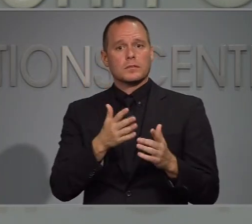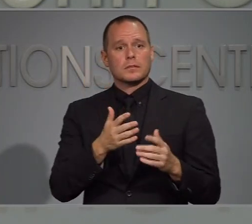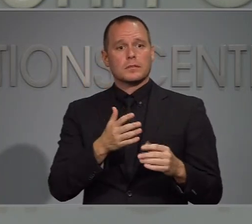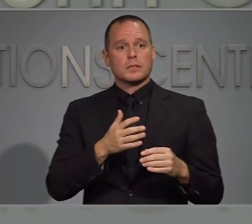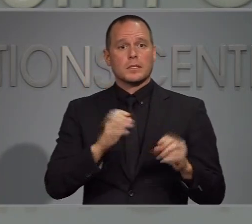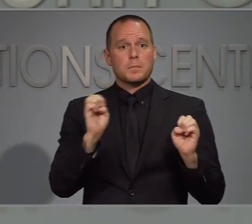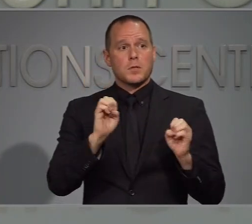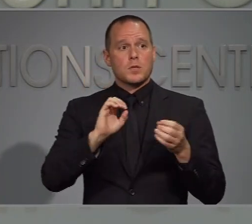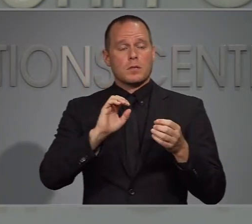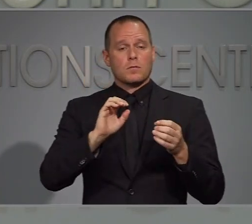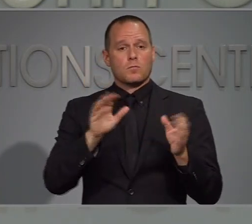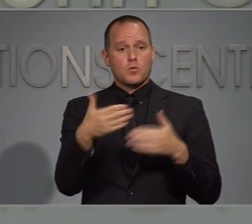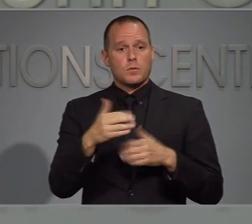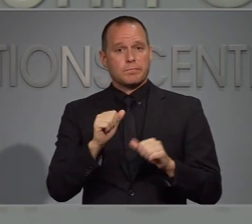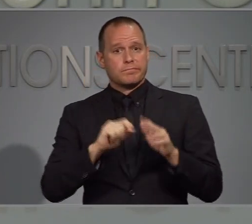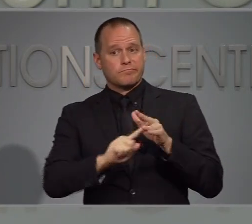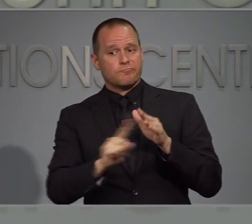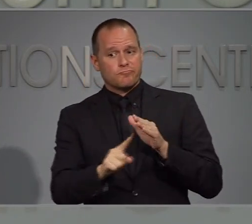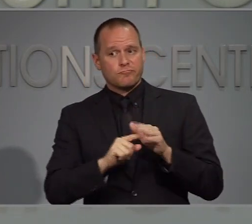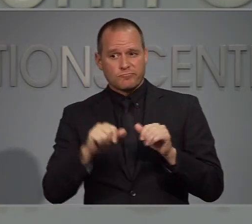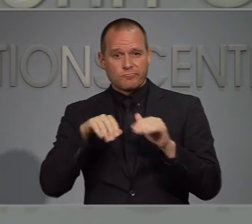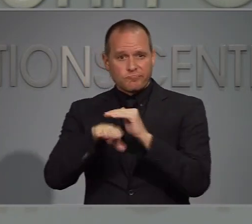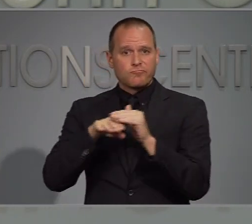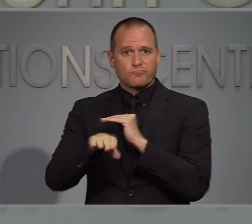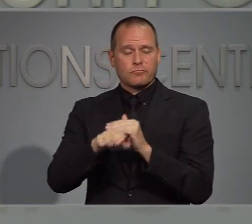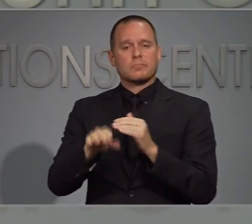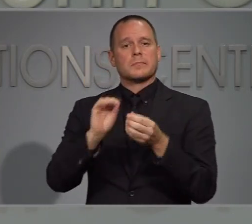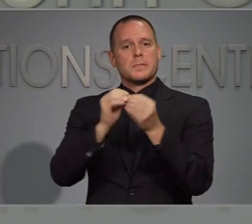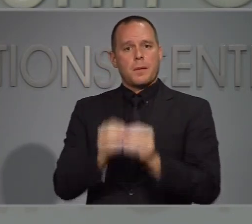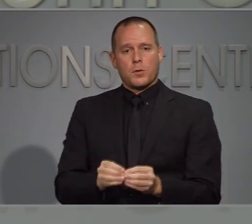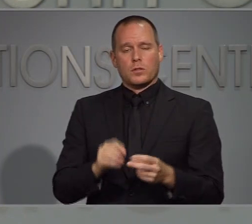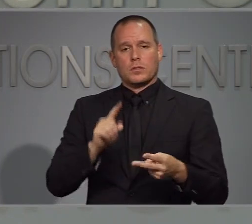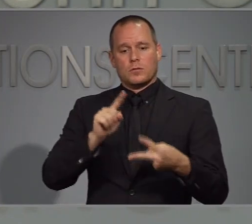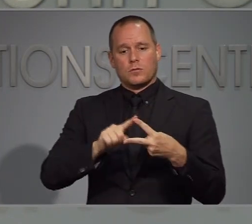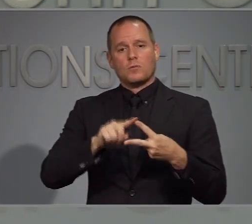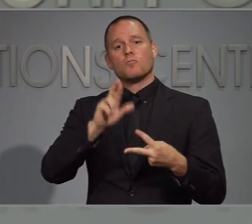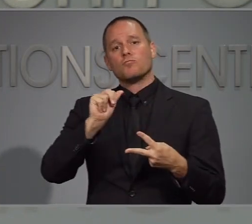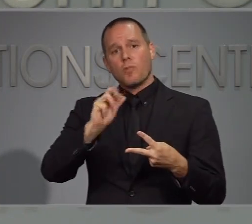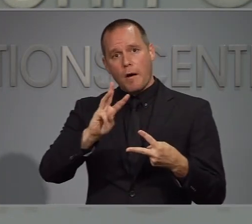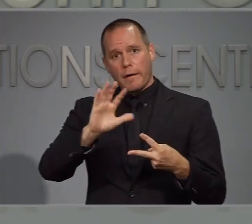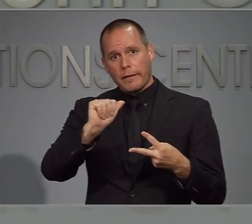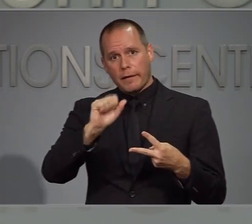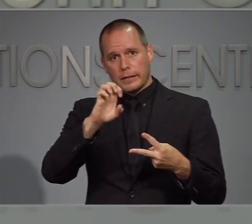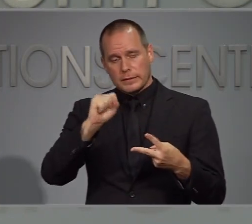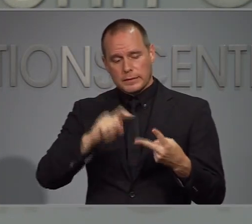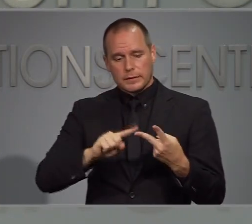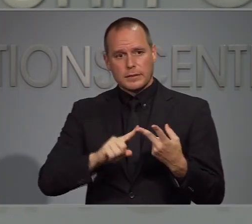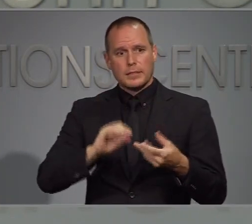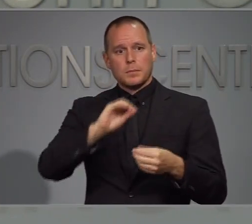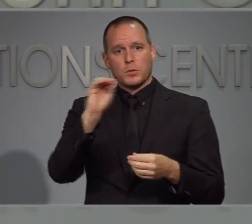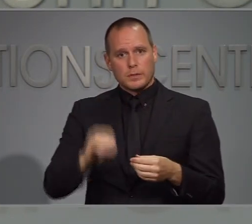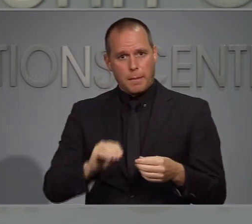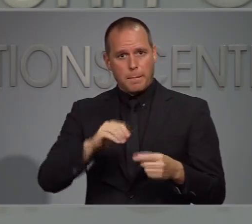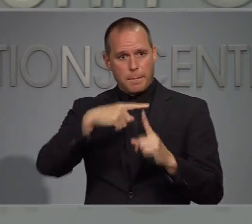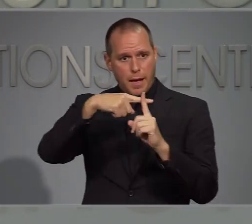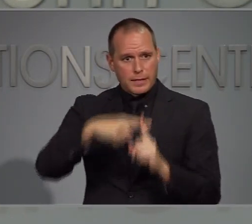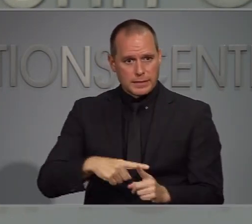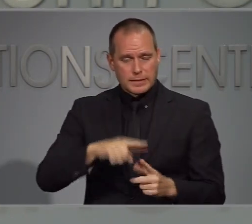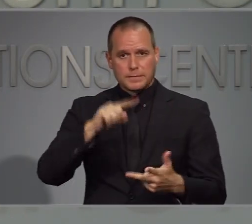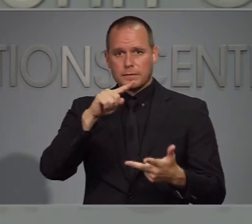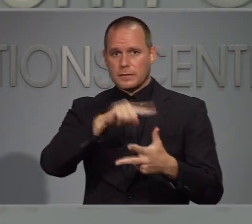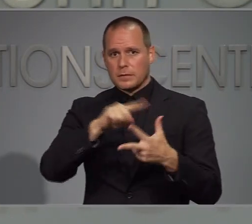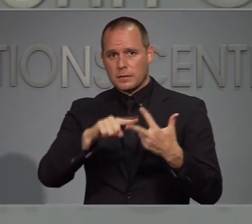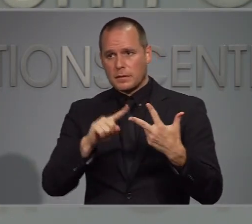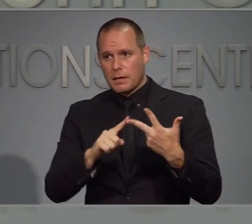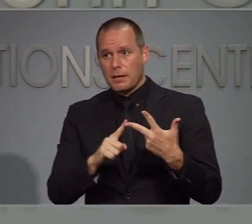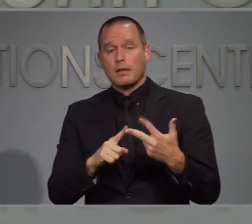is. Of course, the raw number of cases. We look at our percentage positives. We look at our hospital beds